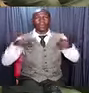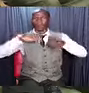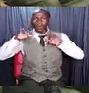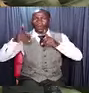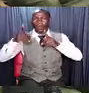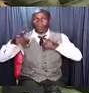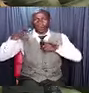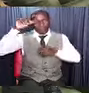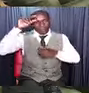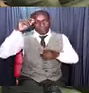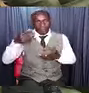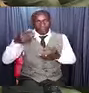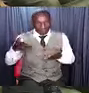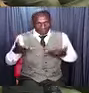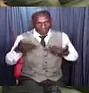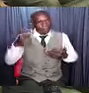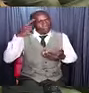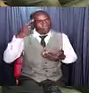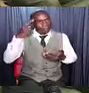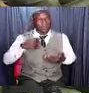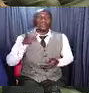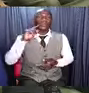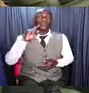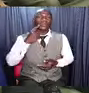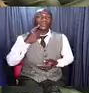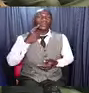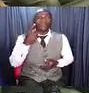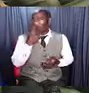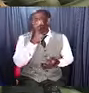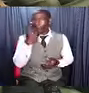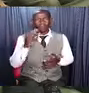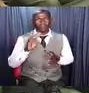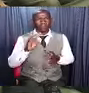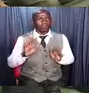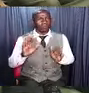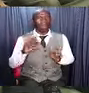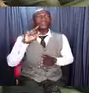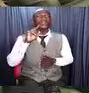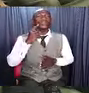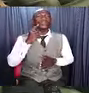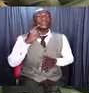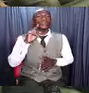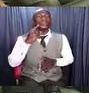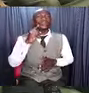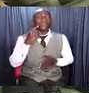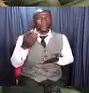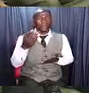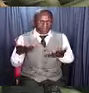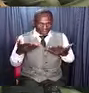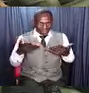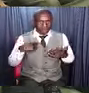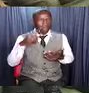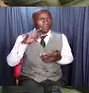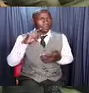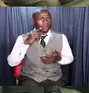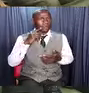When you're going to Mombasa. Niletee tamu. Bring for me something. Aongee huko analia. He doesn't talk when they are crying. Tamu. Something si good. Utaniletea. When,